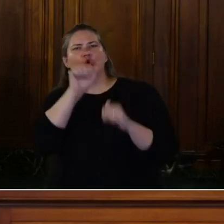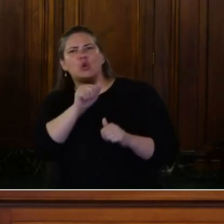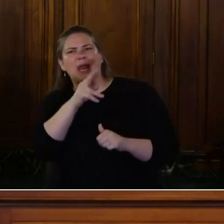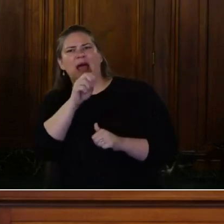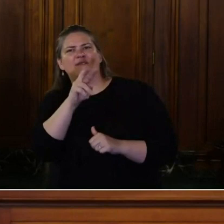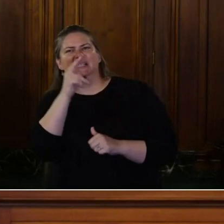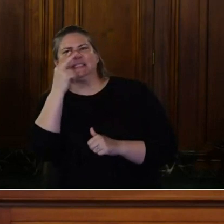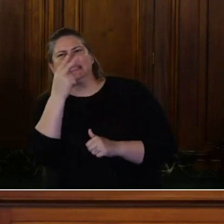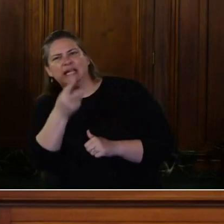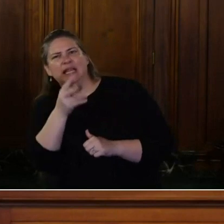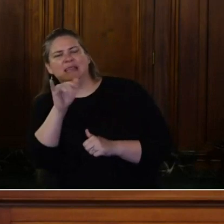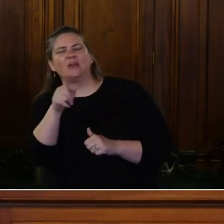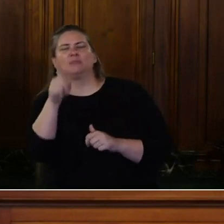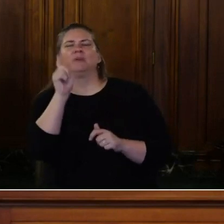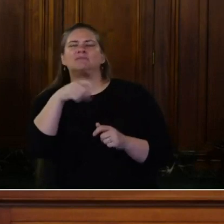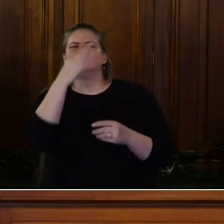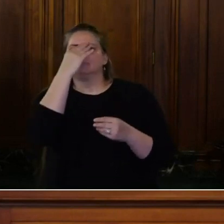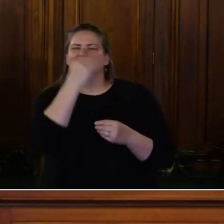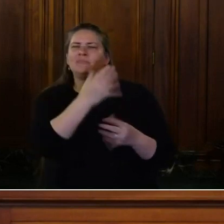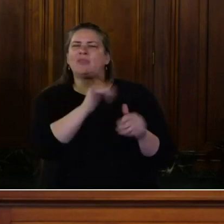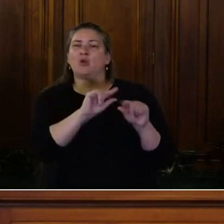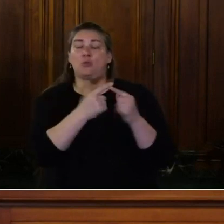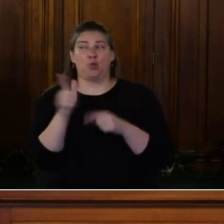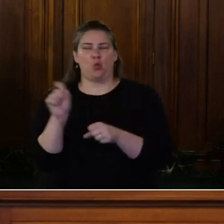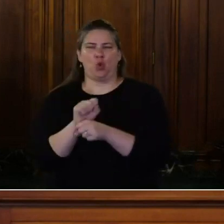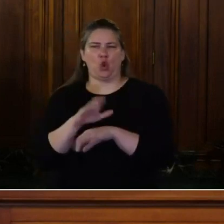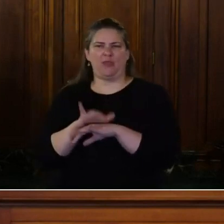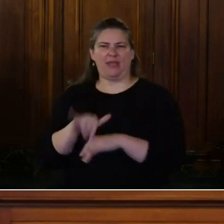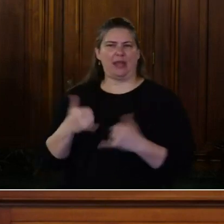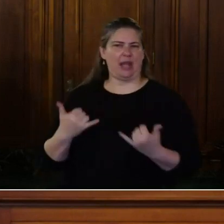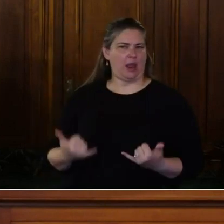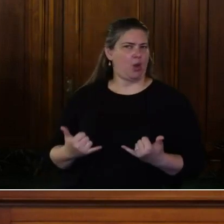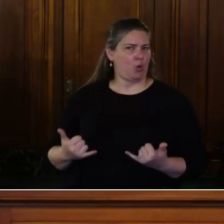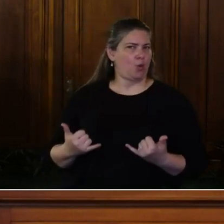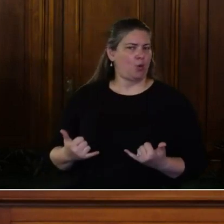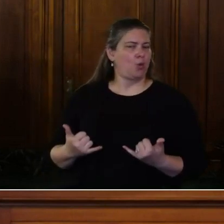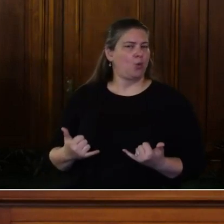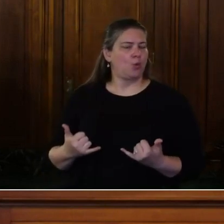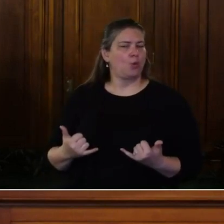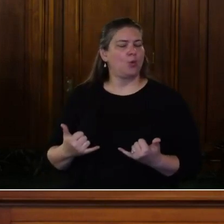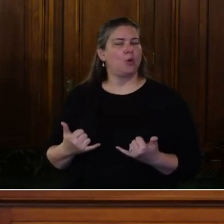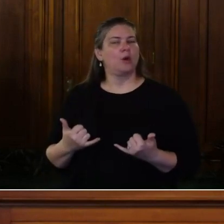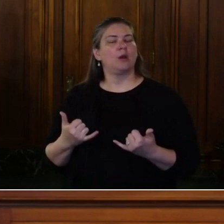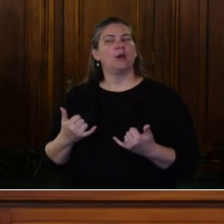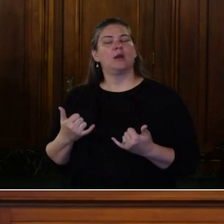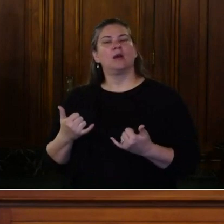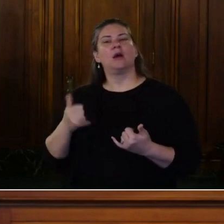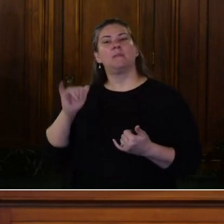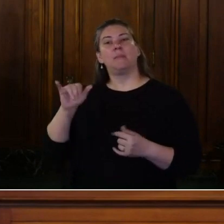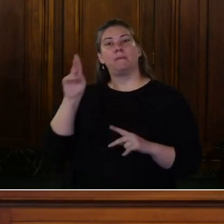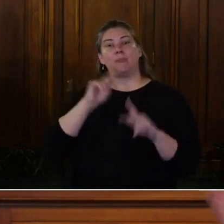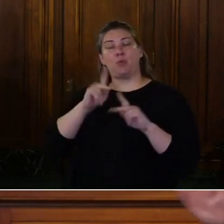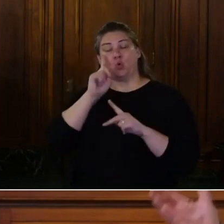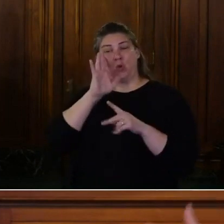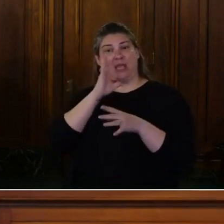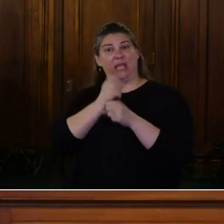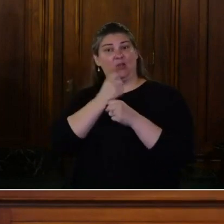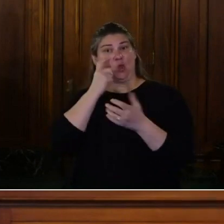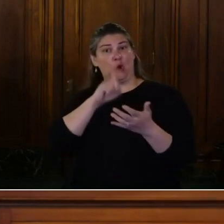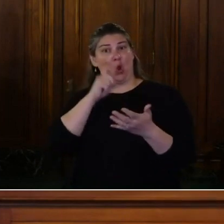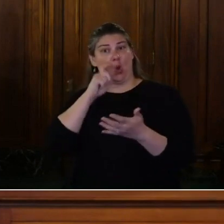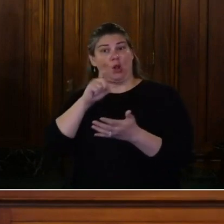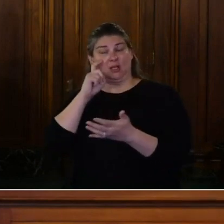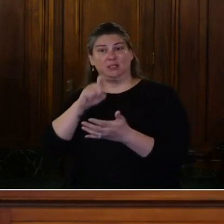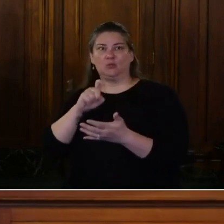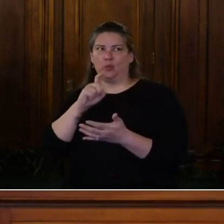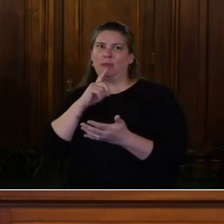advise that group. And I know they're working on that right now. The amount of people that will get the notice will be